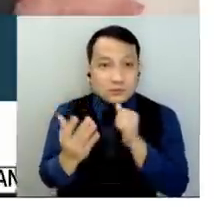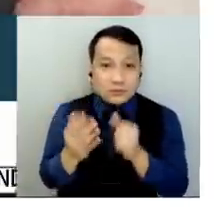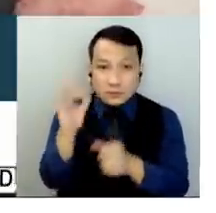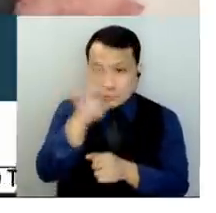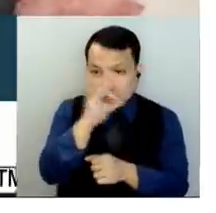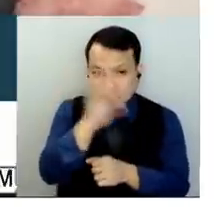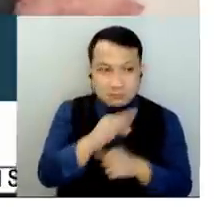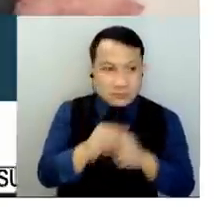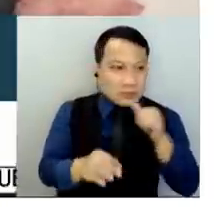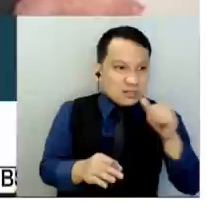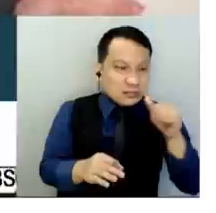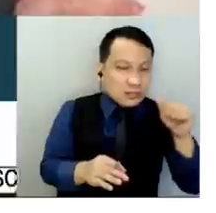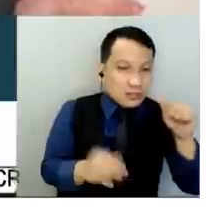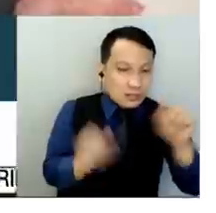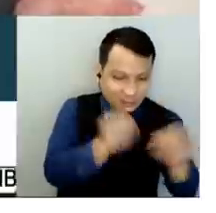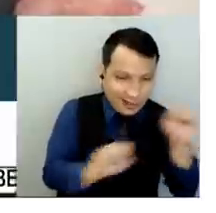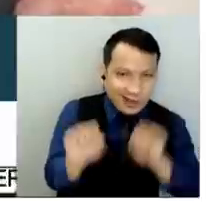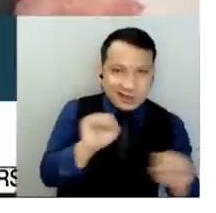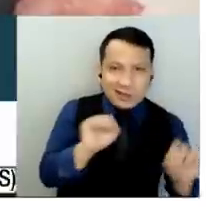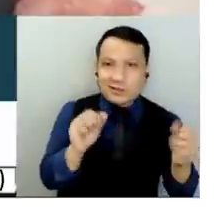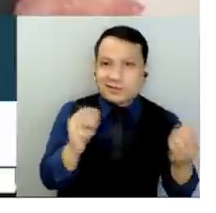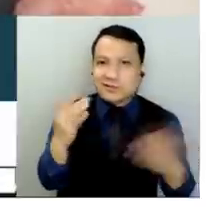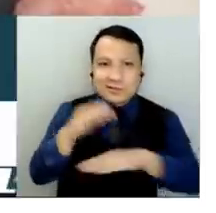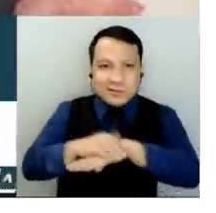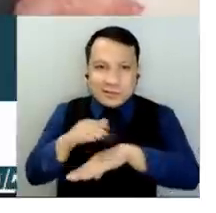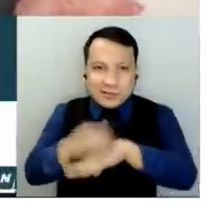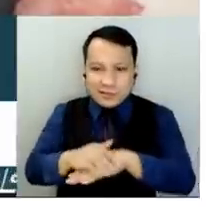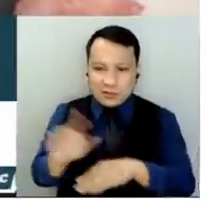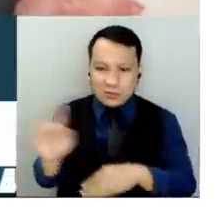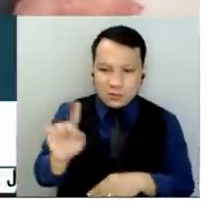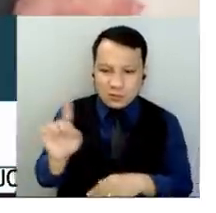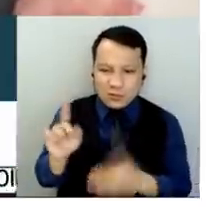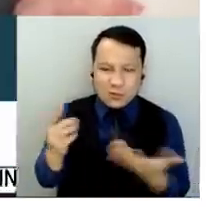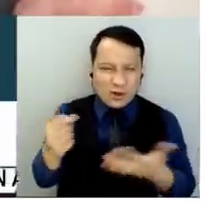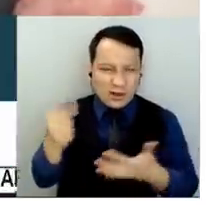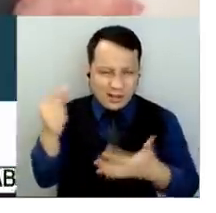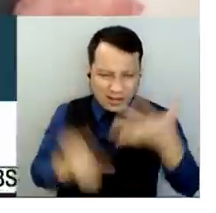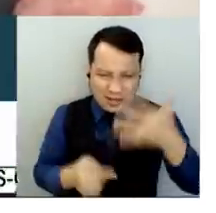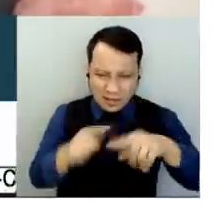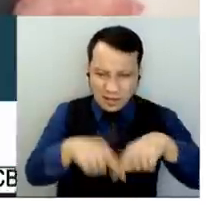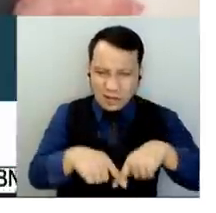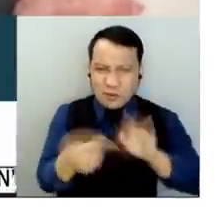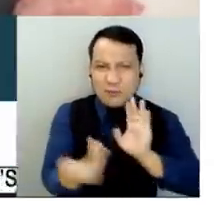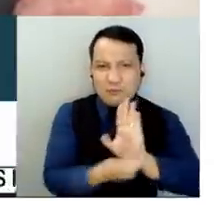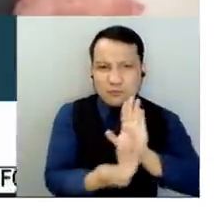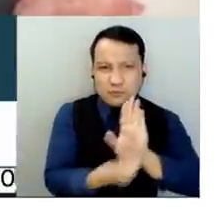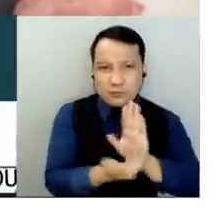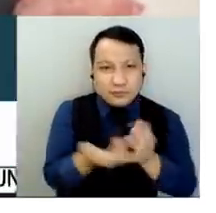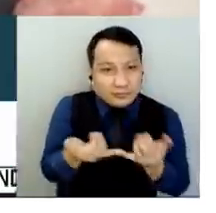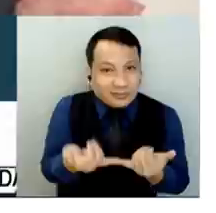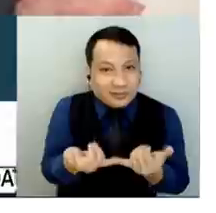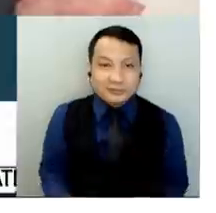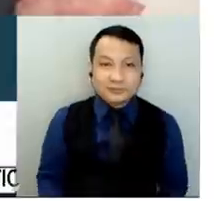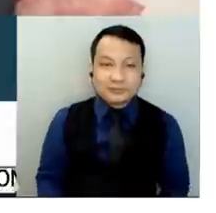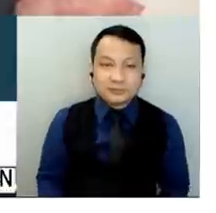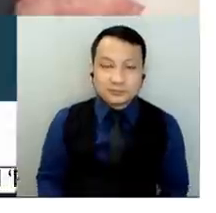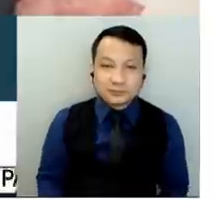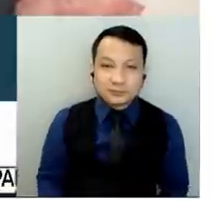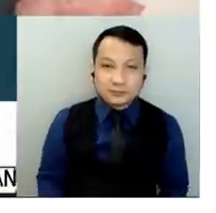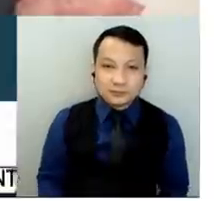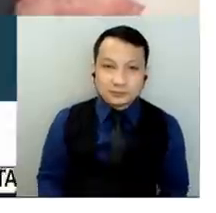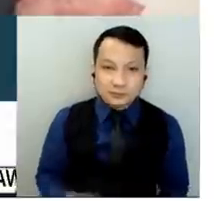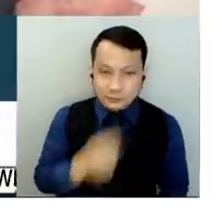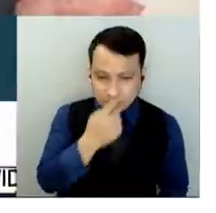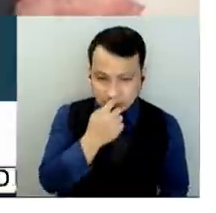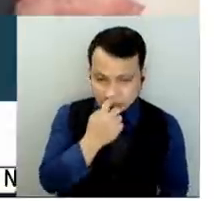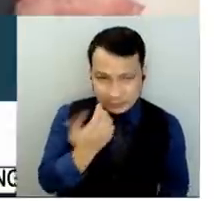English, science, what is our baseline situation today, right? And based on that,